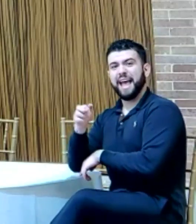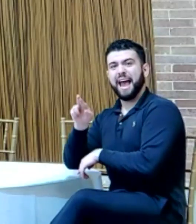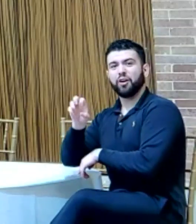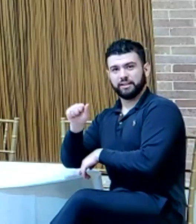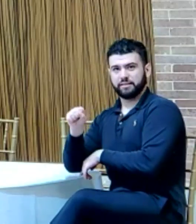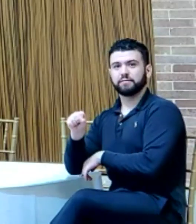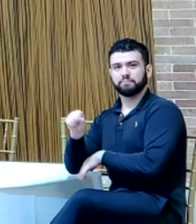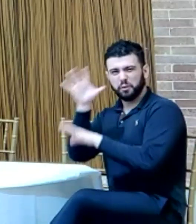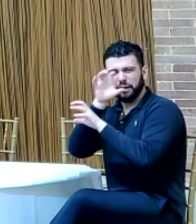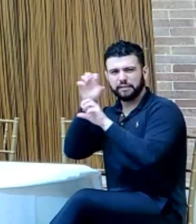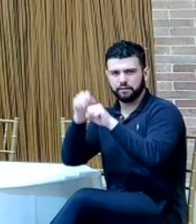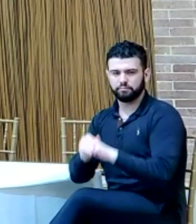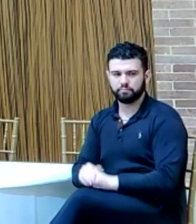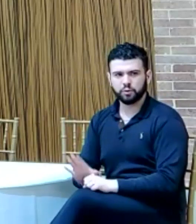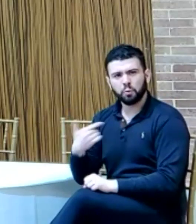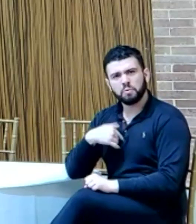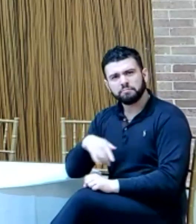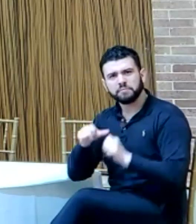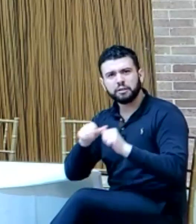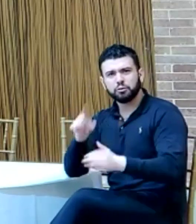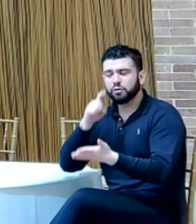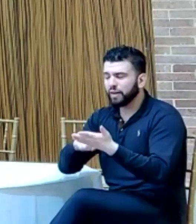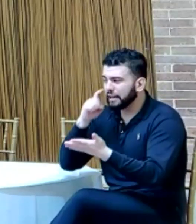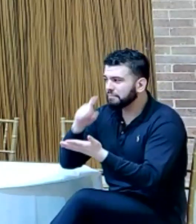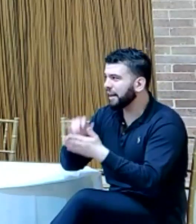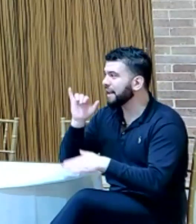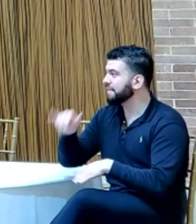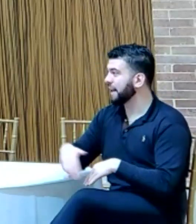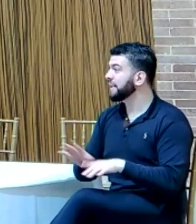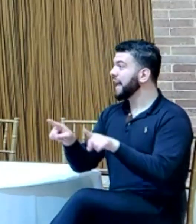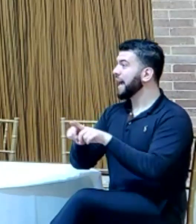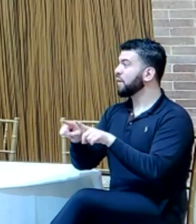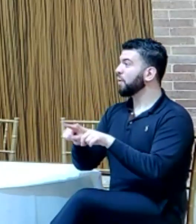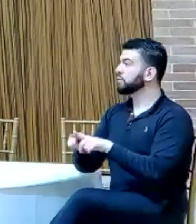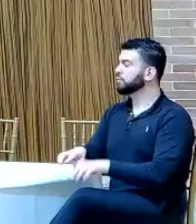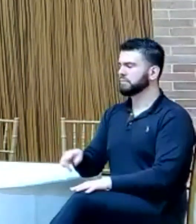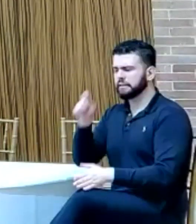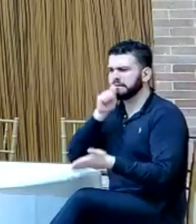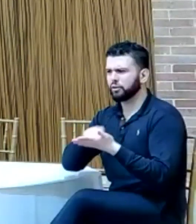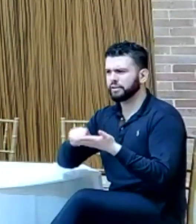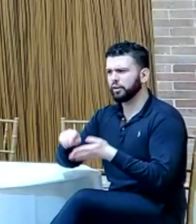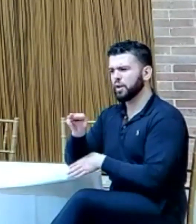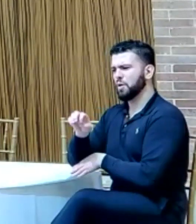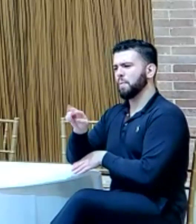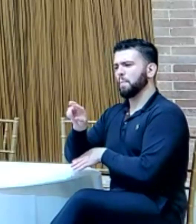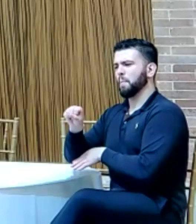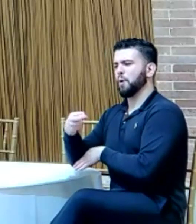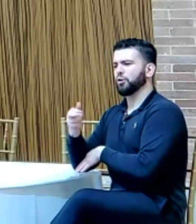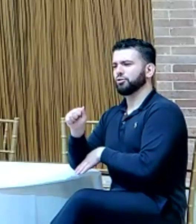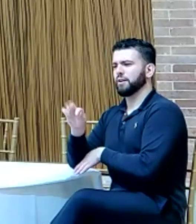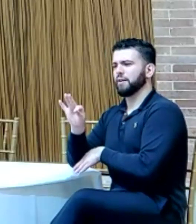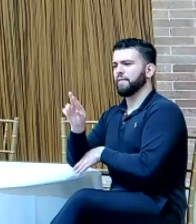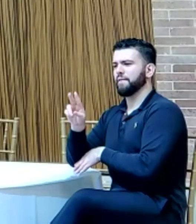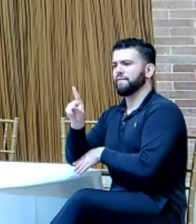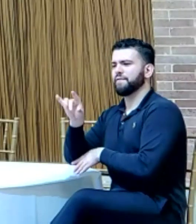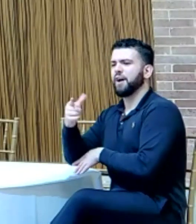that our absolute amazing former secretary Mara fudge gave us so I just want to say this that it's important to keep this